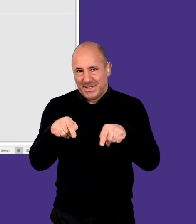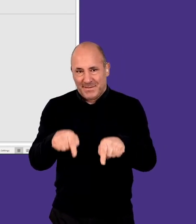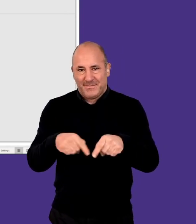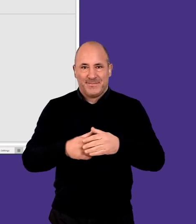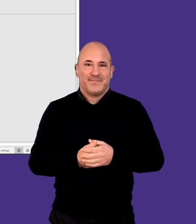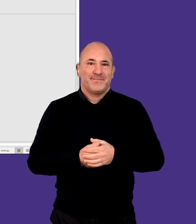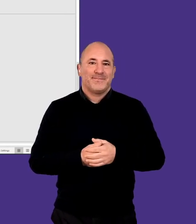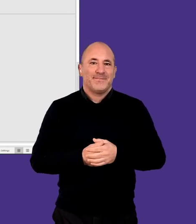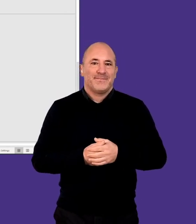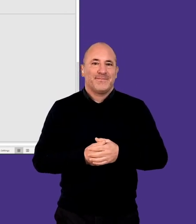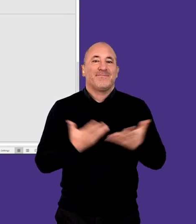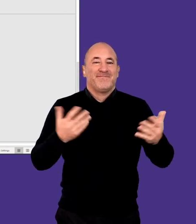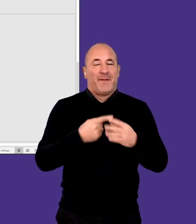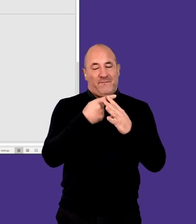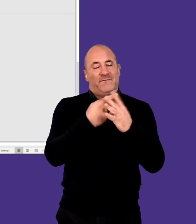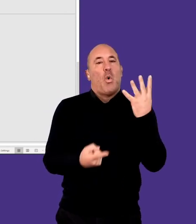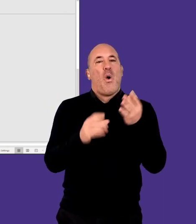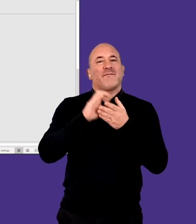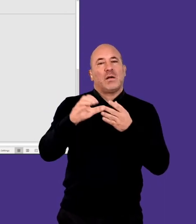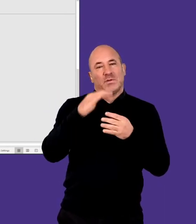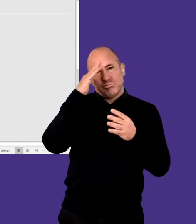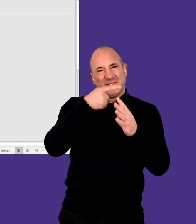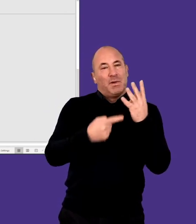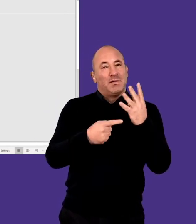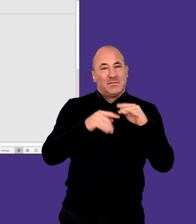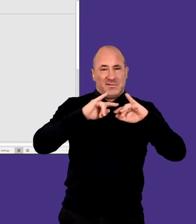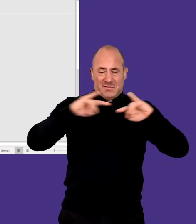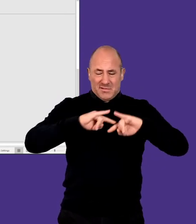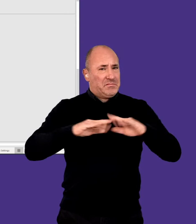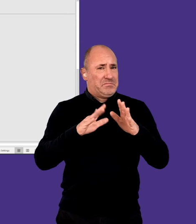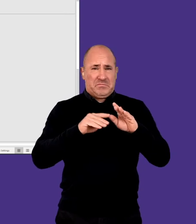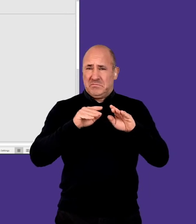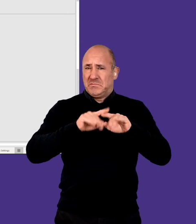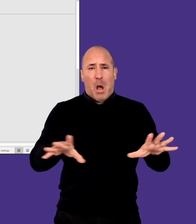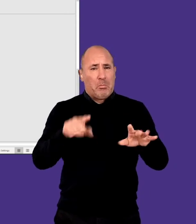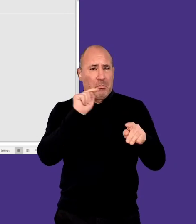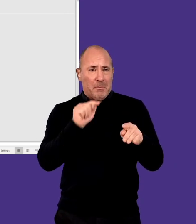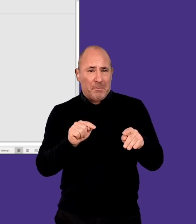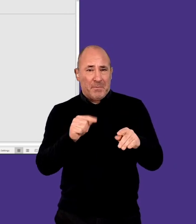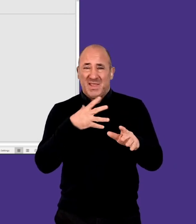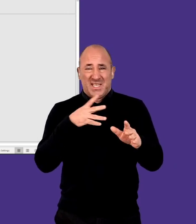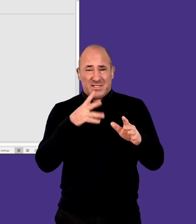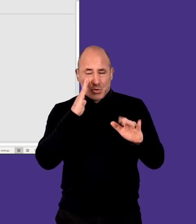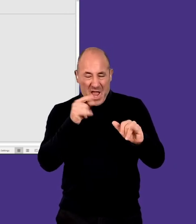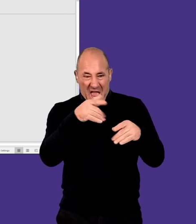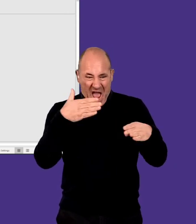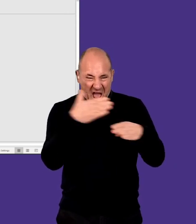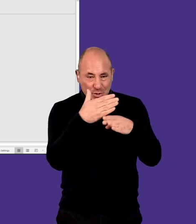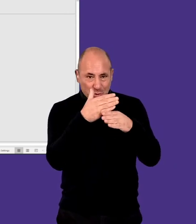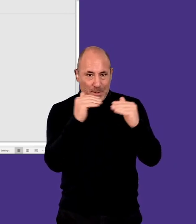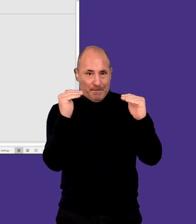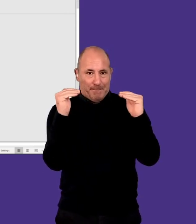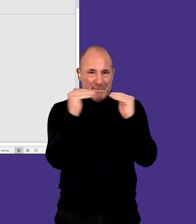environmental responsibility. The template layout is identical across all 4 investment principles, and all